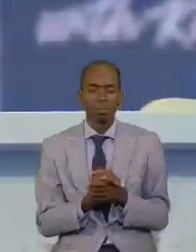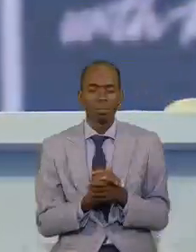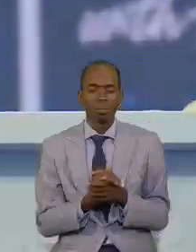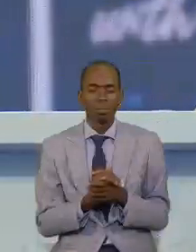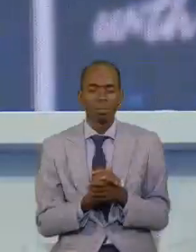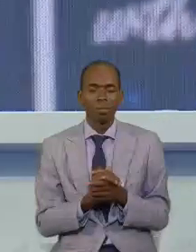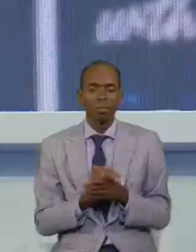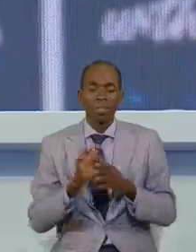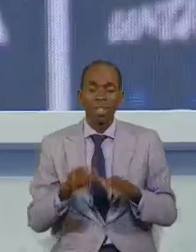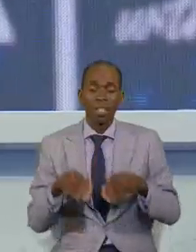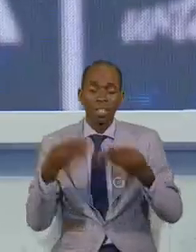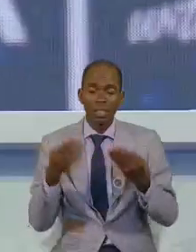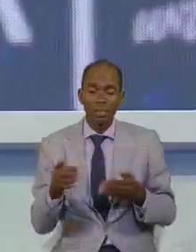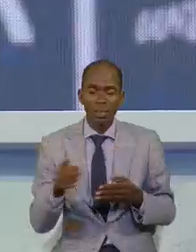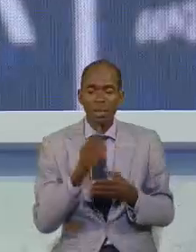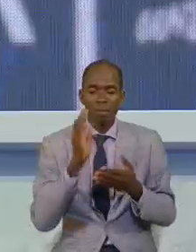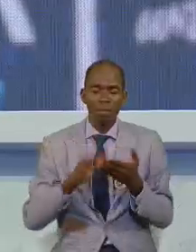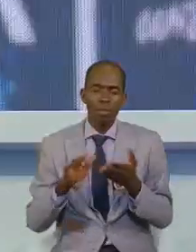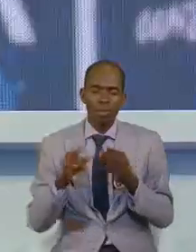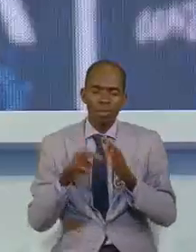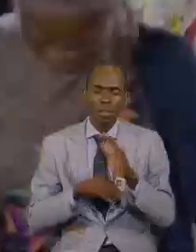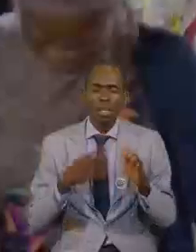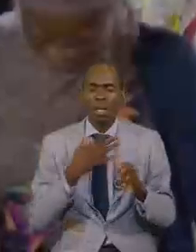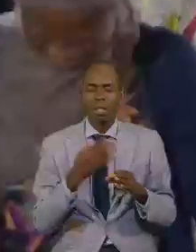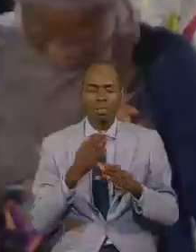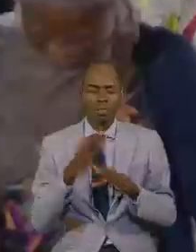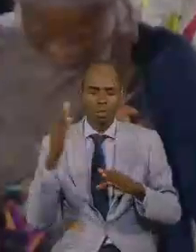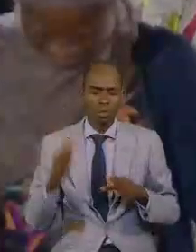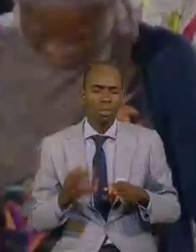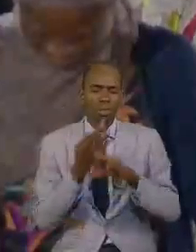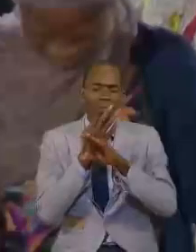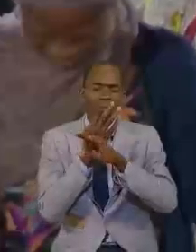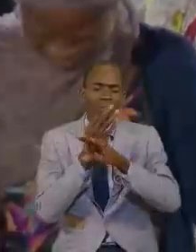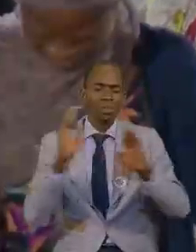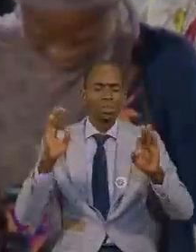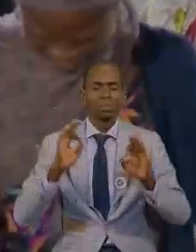Give them forgiveness and total freedom.